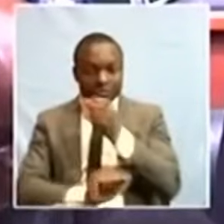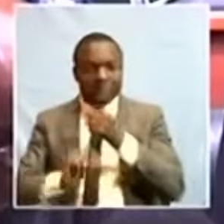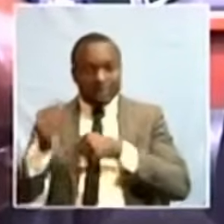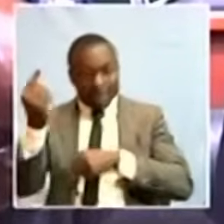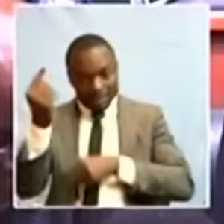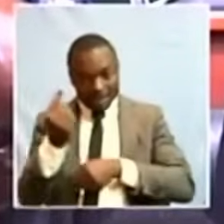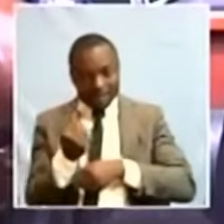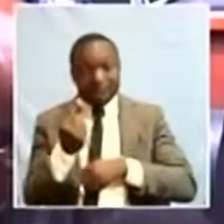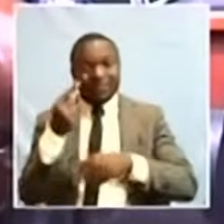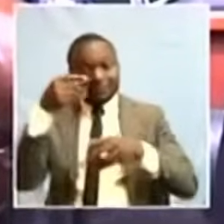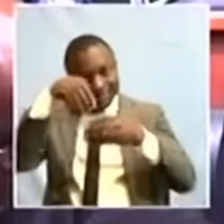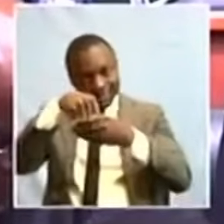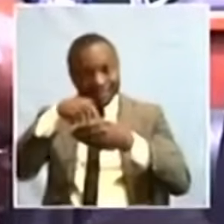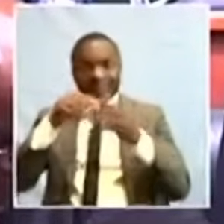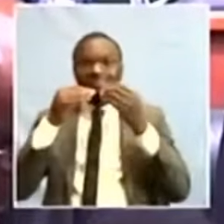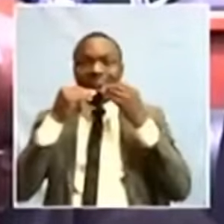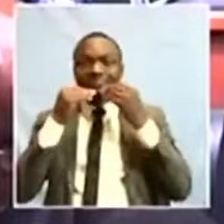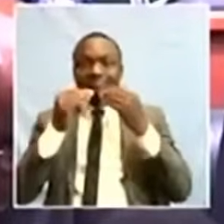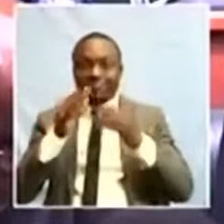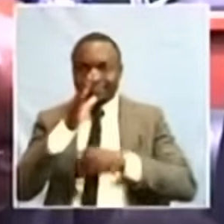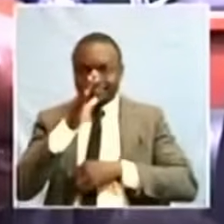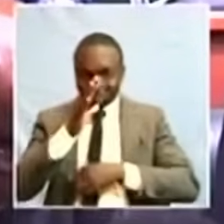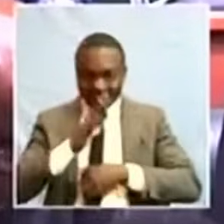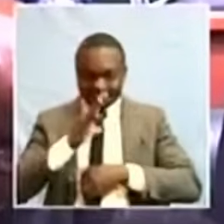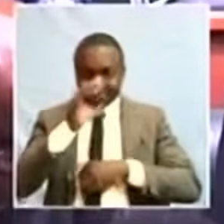walked in. Thank you, Madam Speaker.